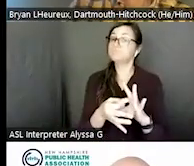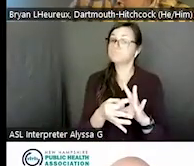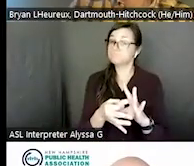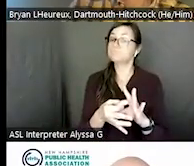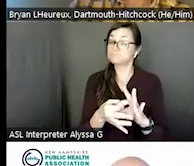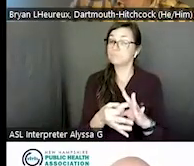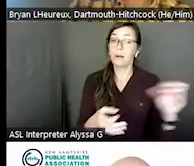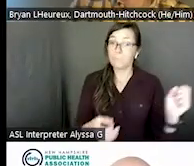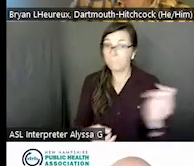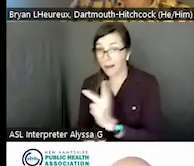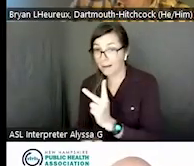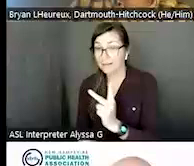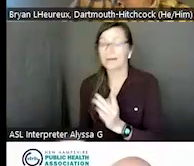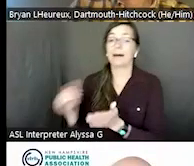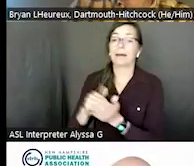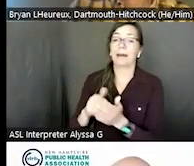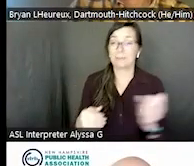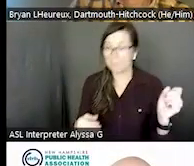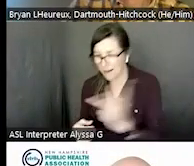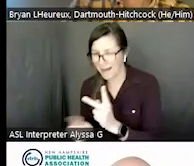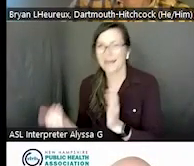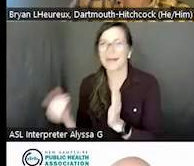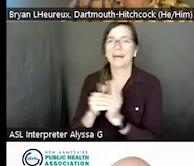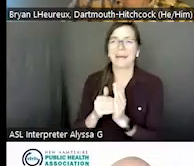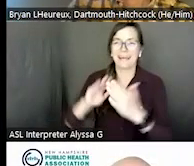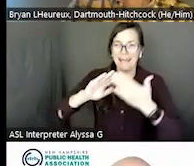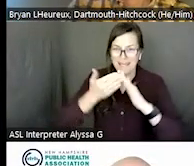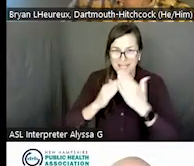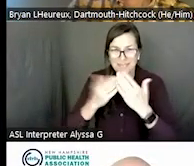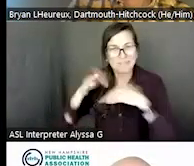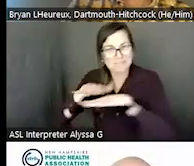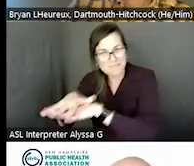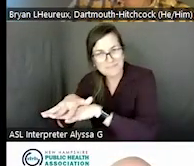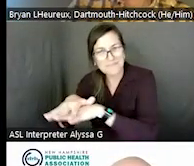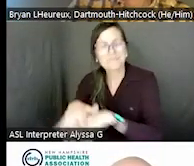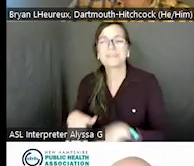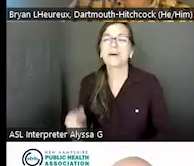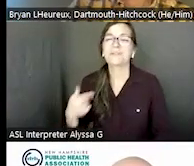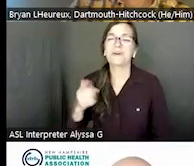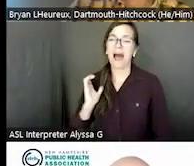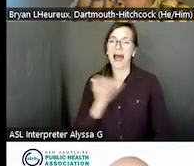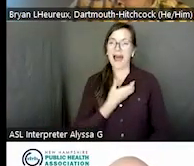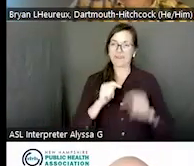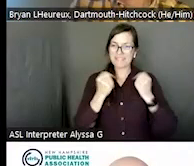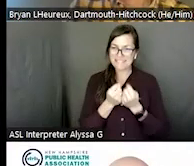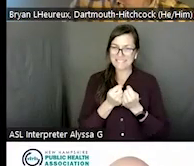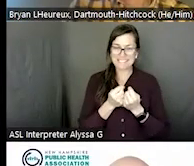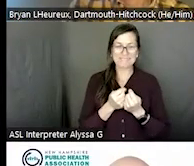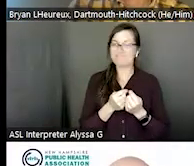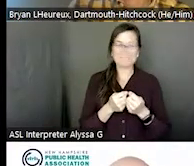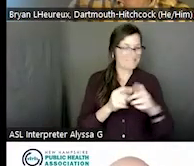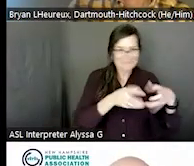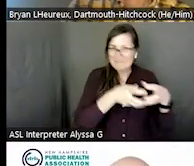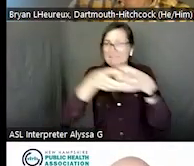come back to his home hub team. We showed up with people who could talk and answer questions in a